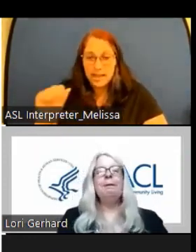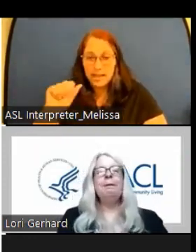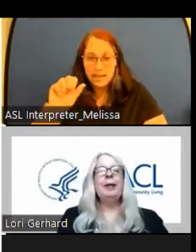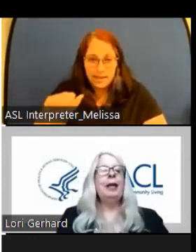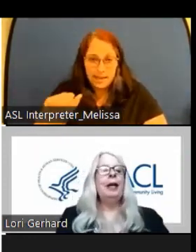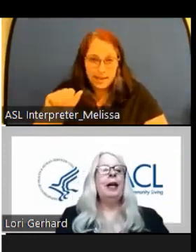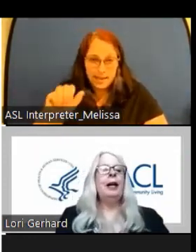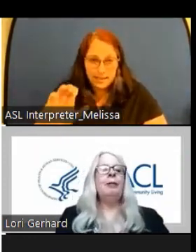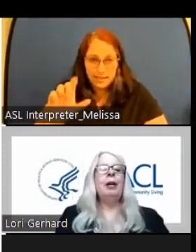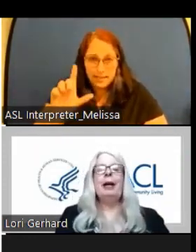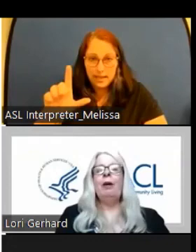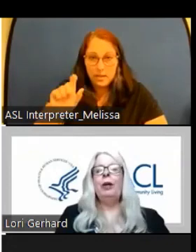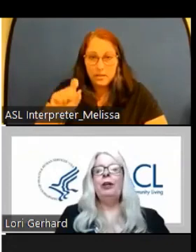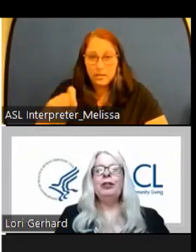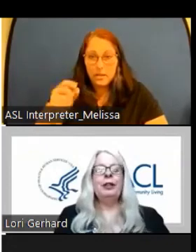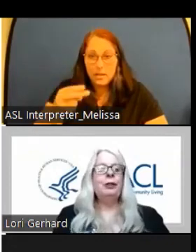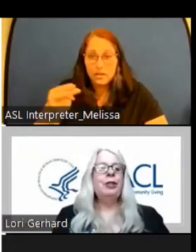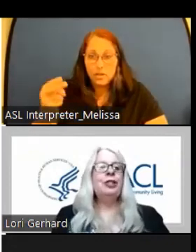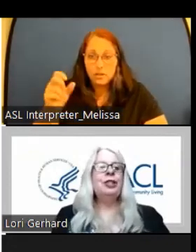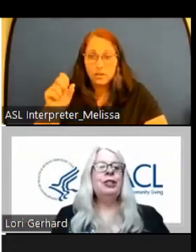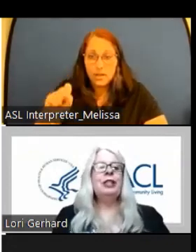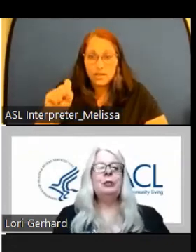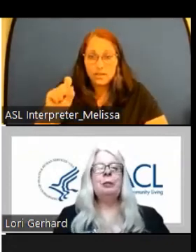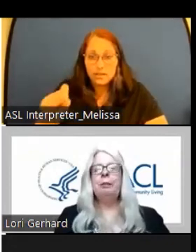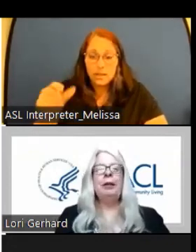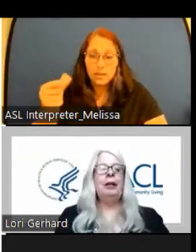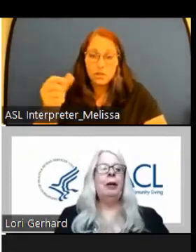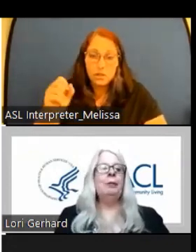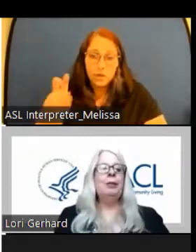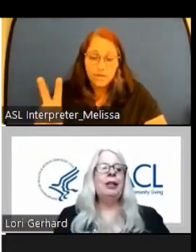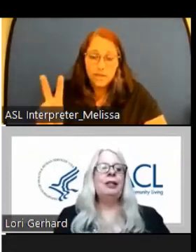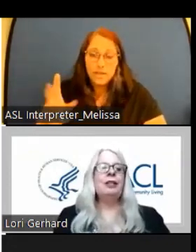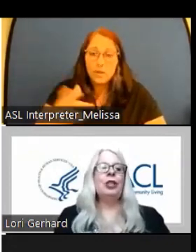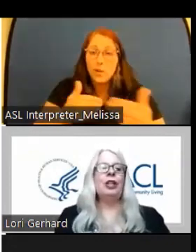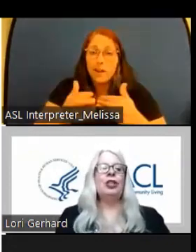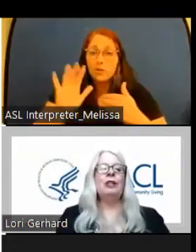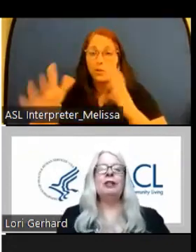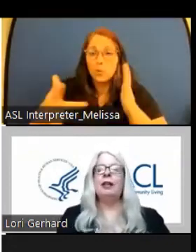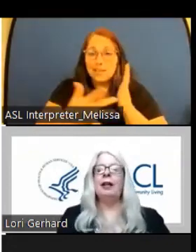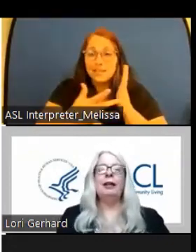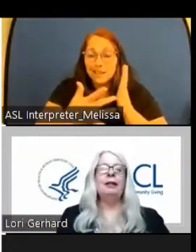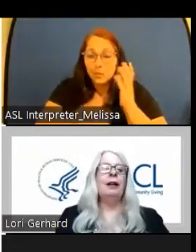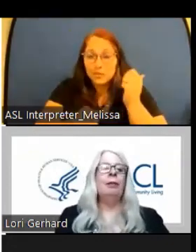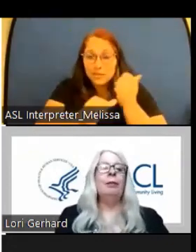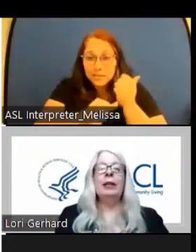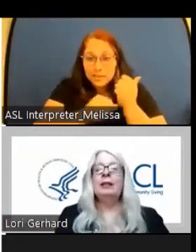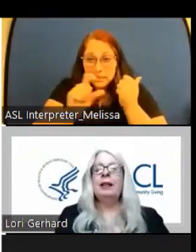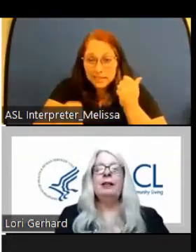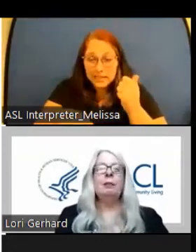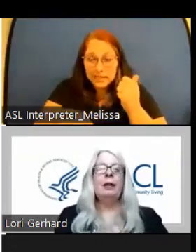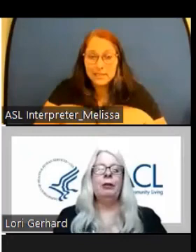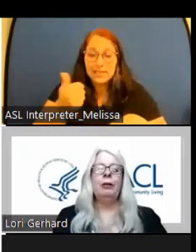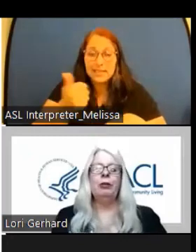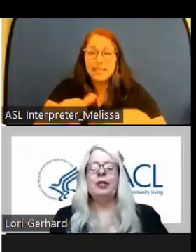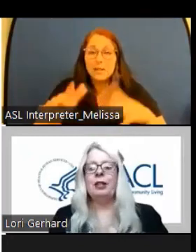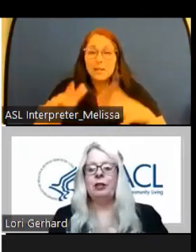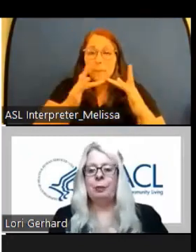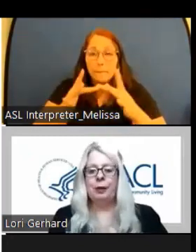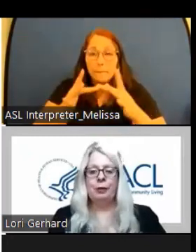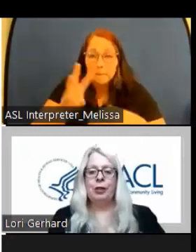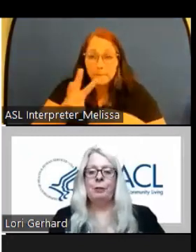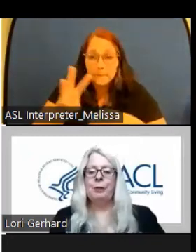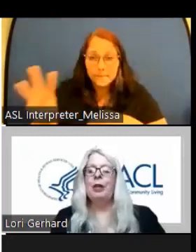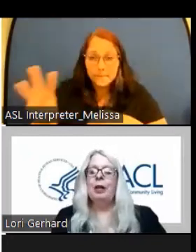hsrc@acl.hhs.gov about what your technical assistance needs might be, website suggestions, and tell us about your own